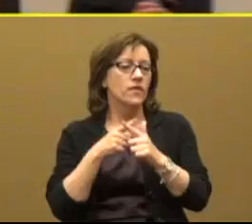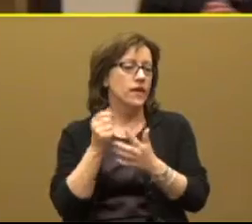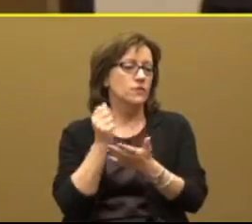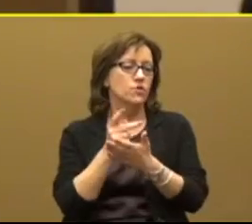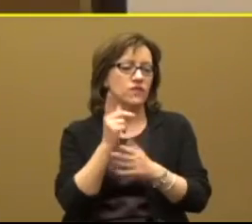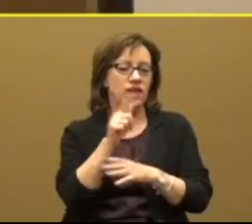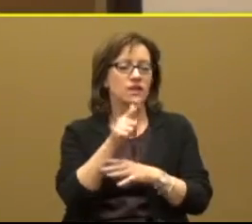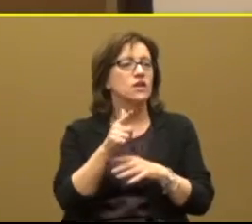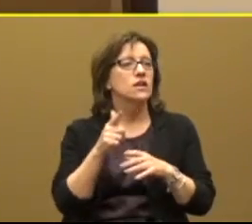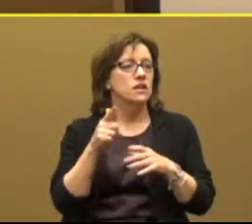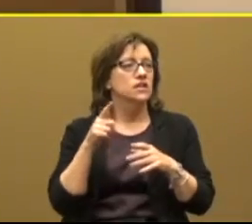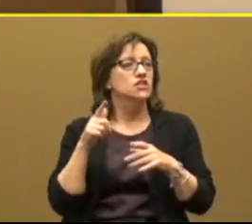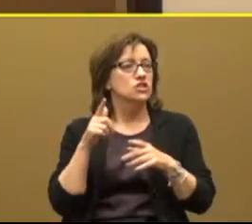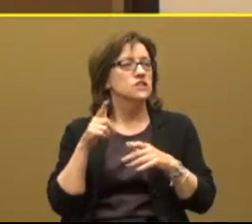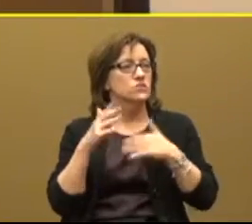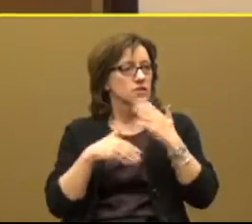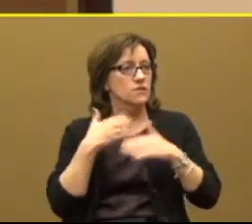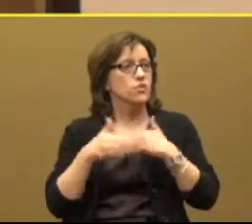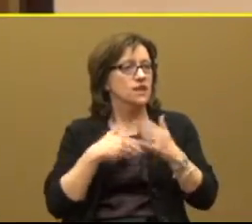It's in the hopper, I hear.